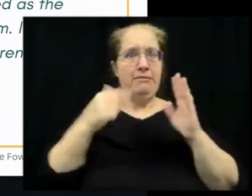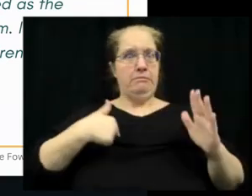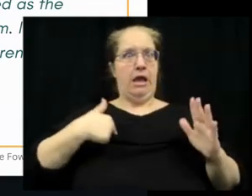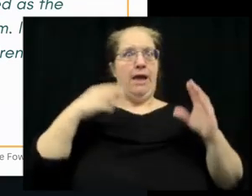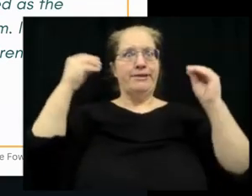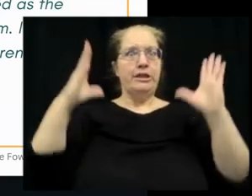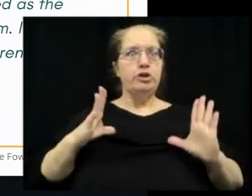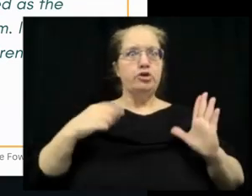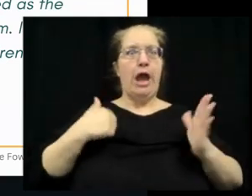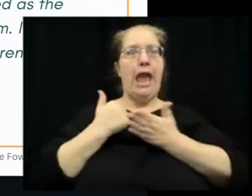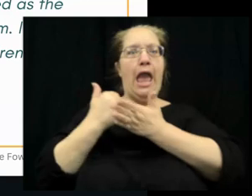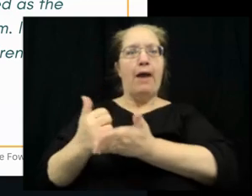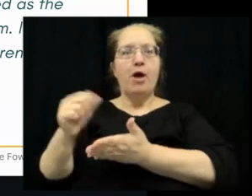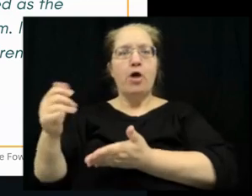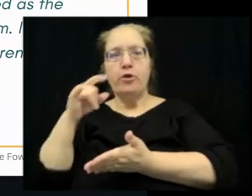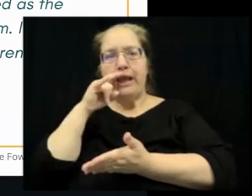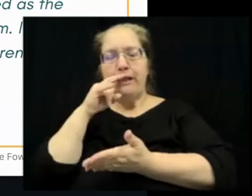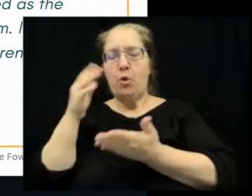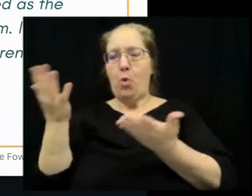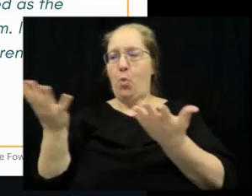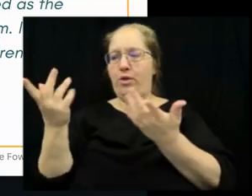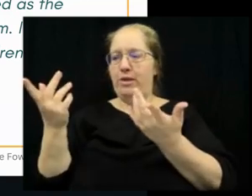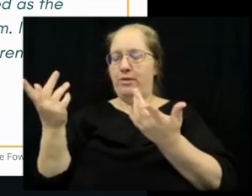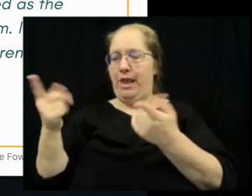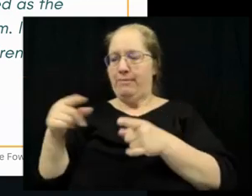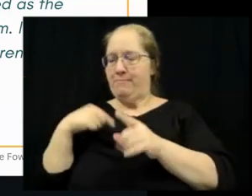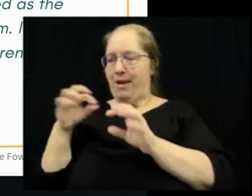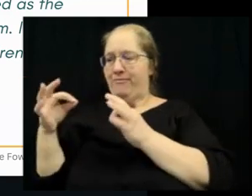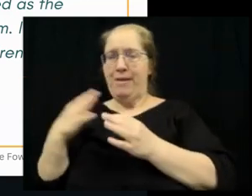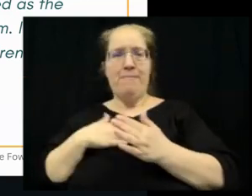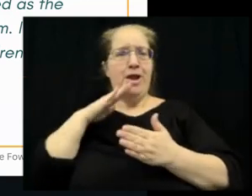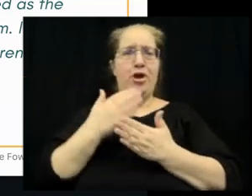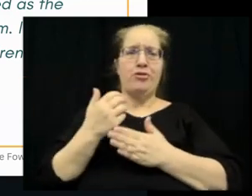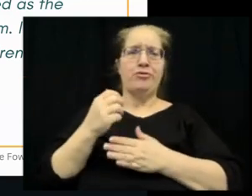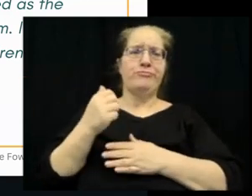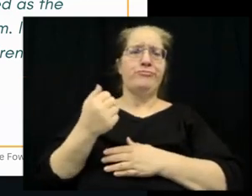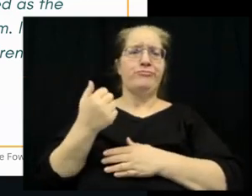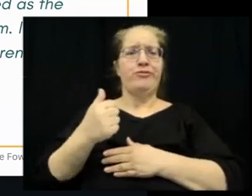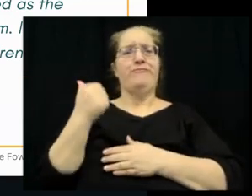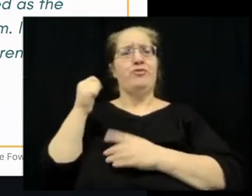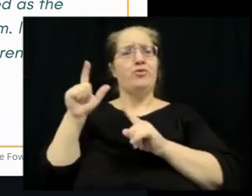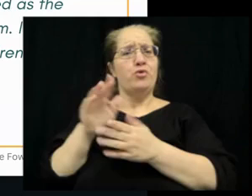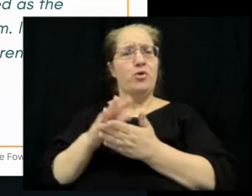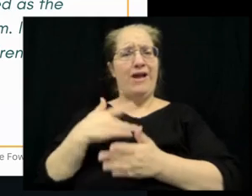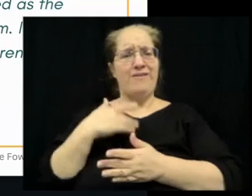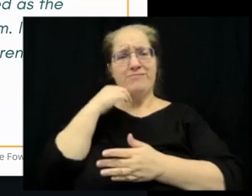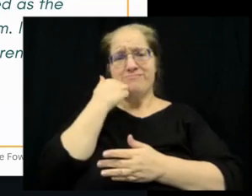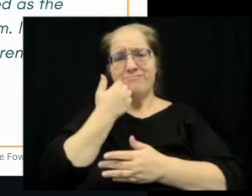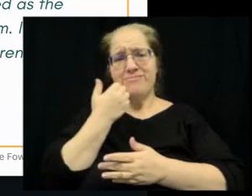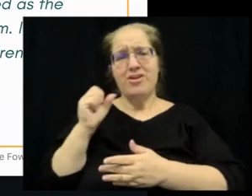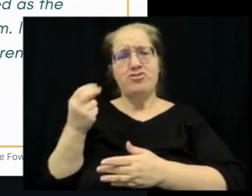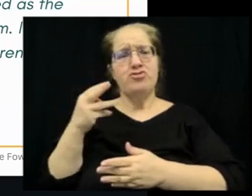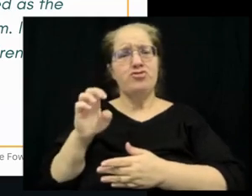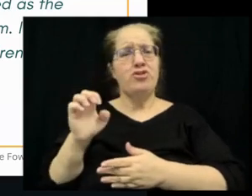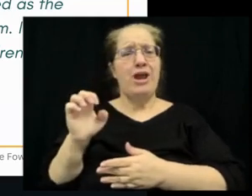other kids, and what's going on in my family? How come my daughter isn't going to school? So I felt shame as a parent. I felt like I